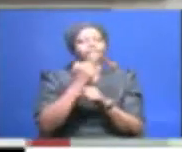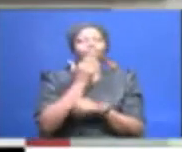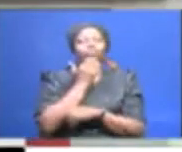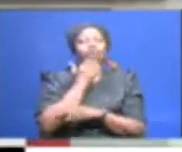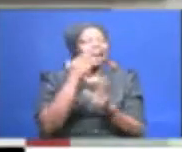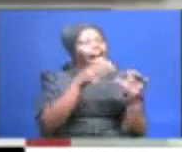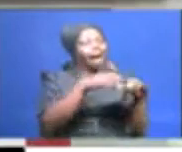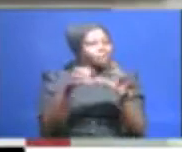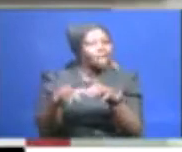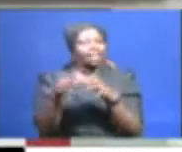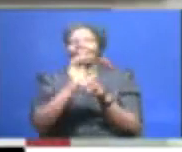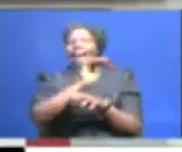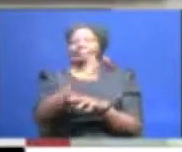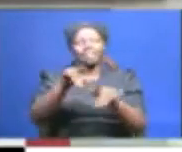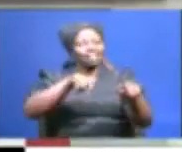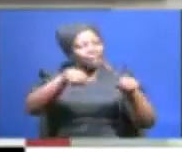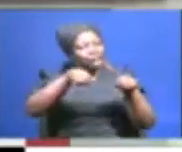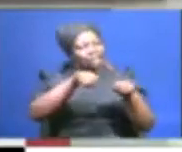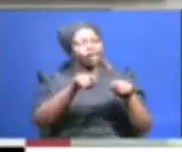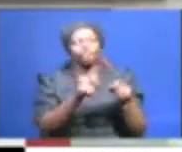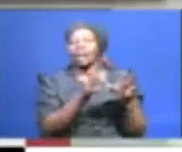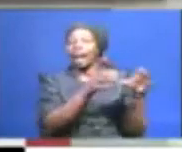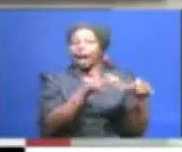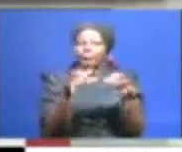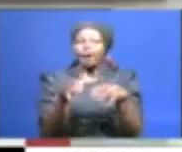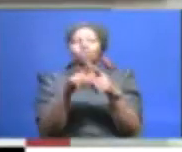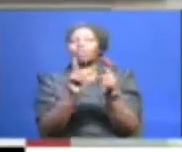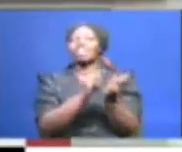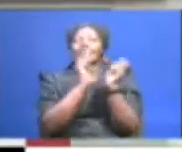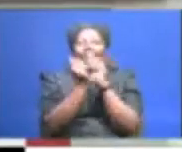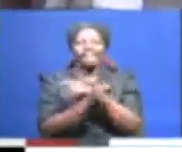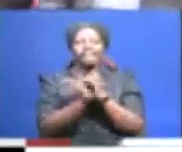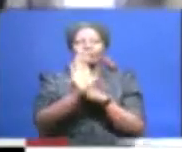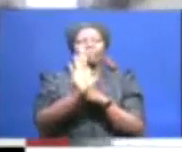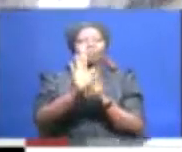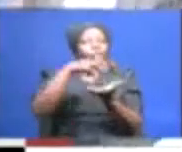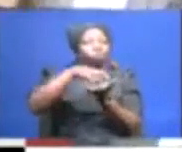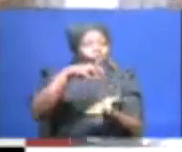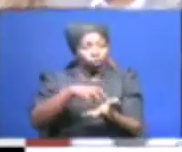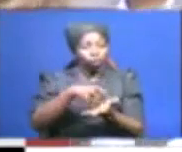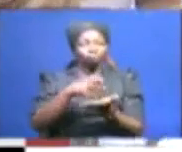millers to turn around their fortunes, as Wycliffe Oketch reports.